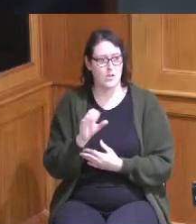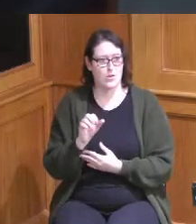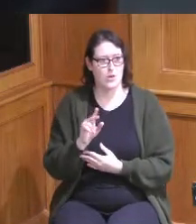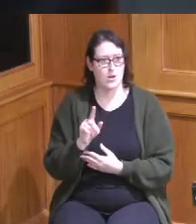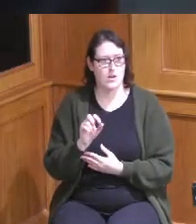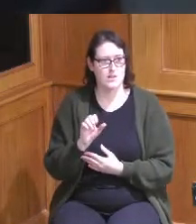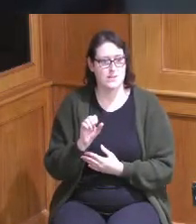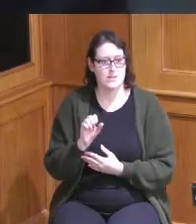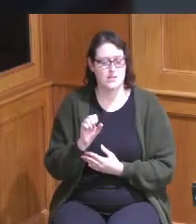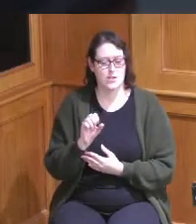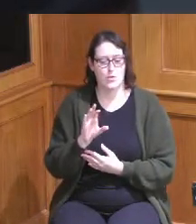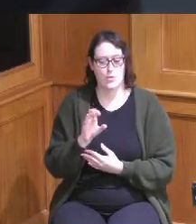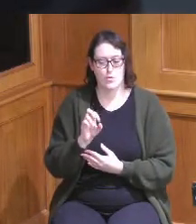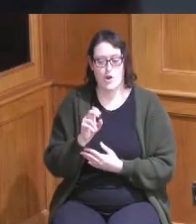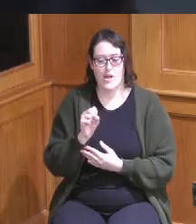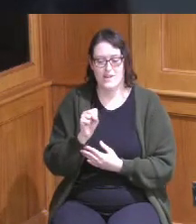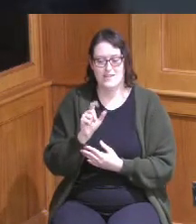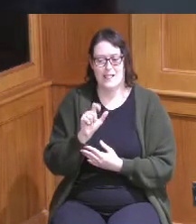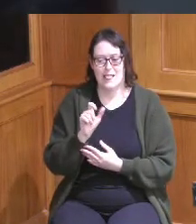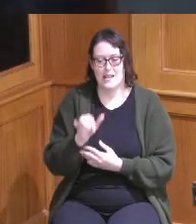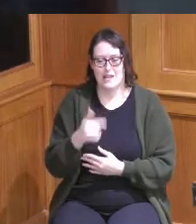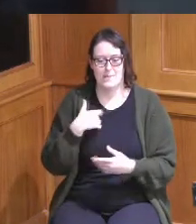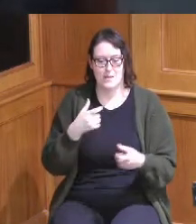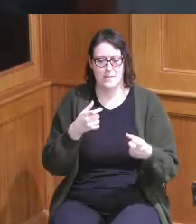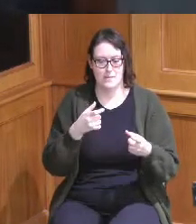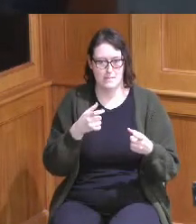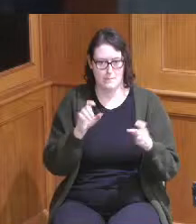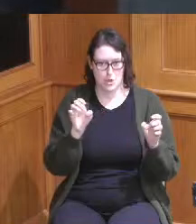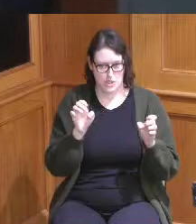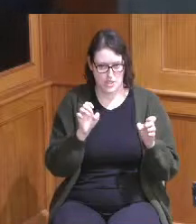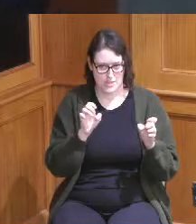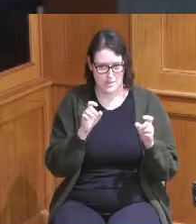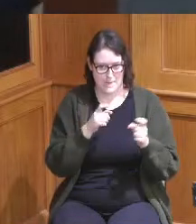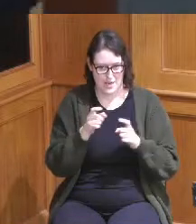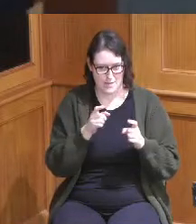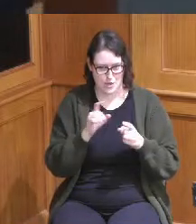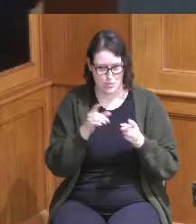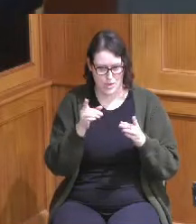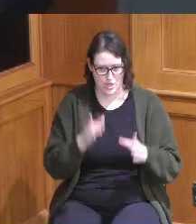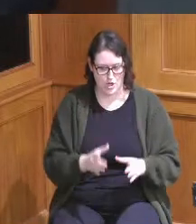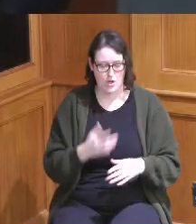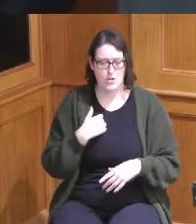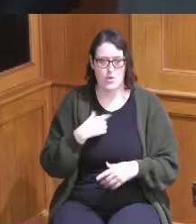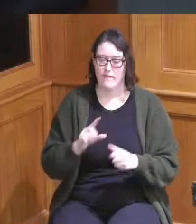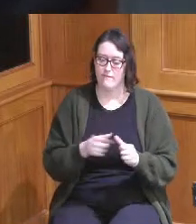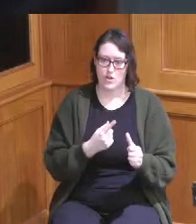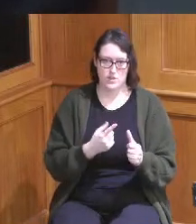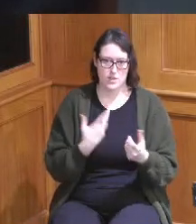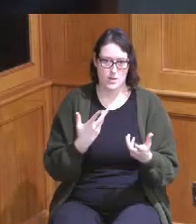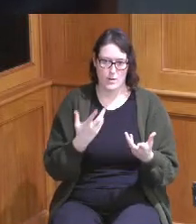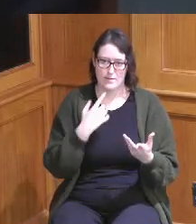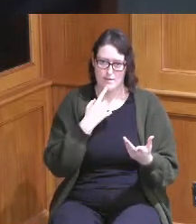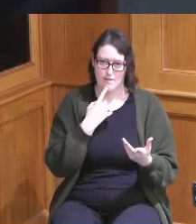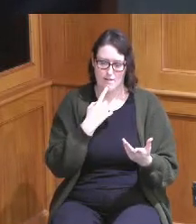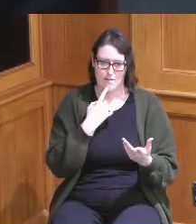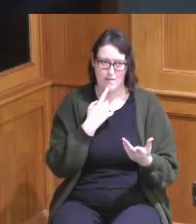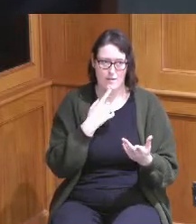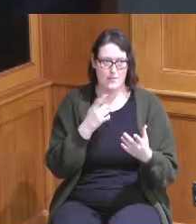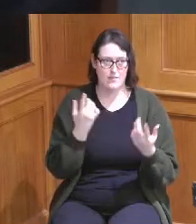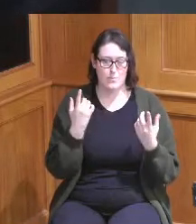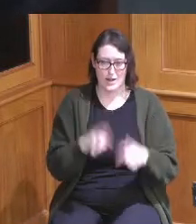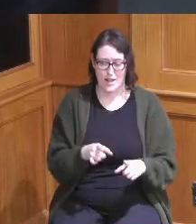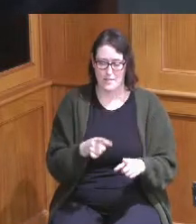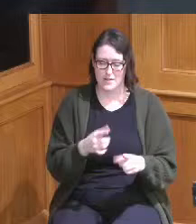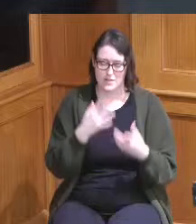emergency management director. So as you know, the first thing I want to say is that the event was